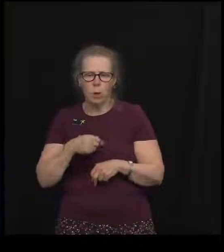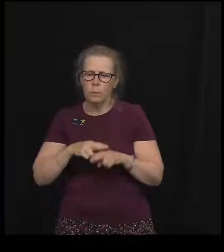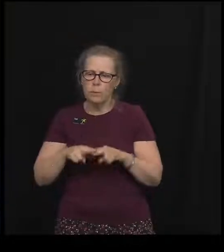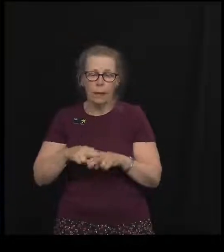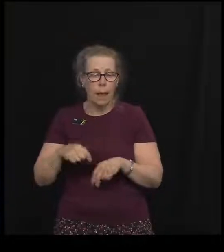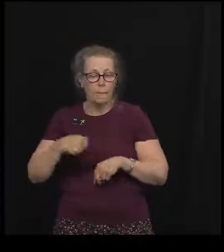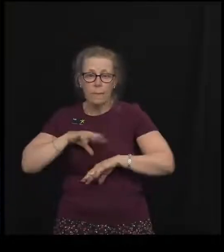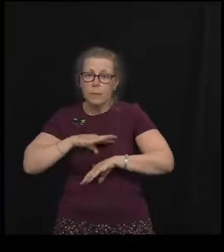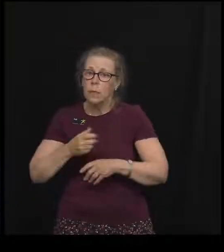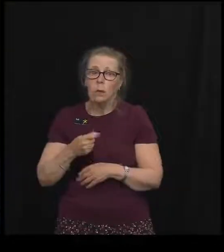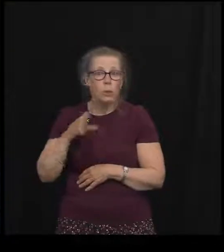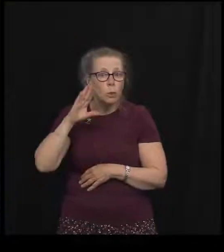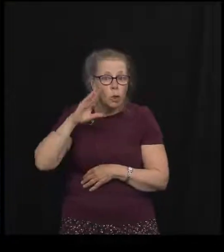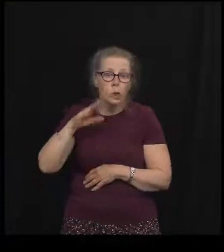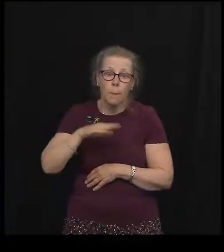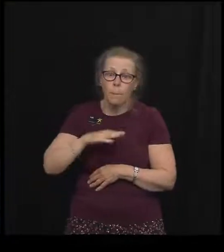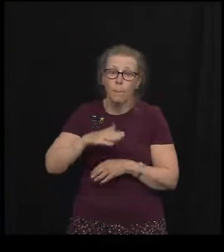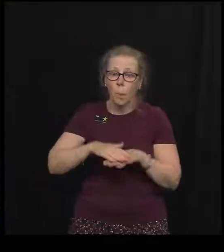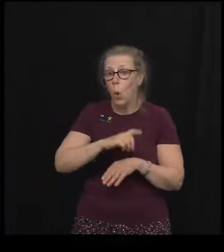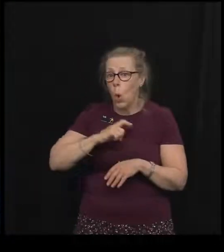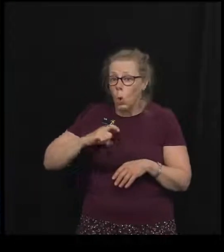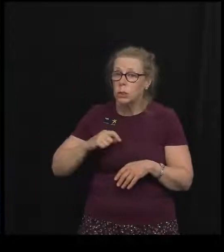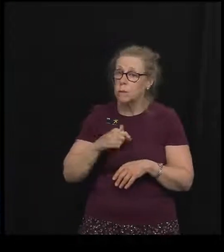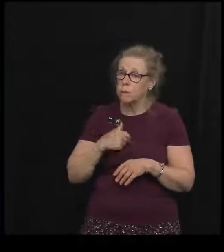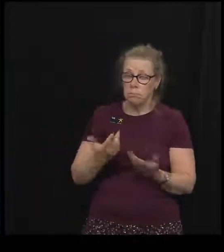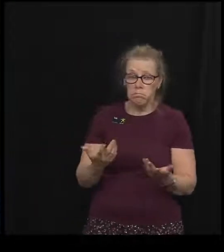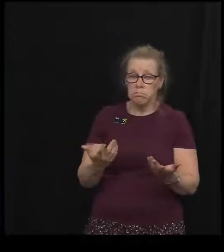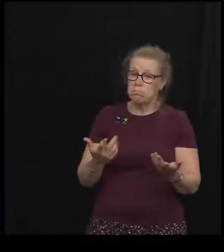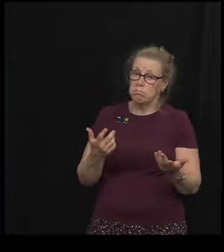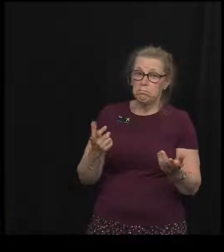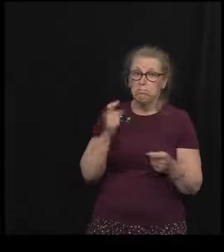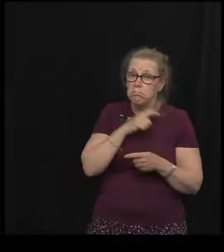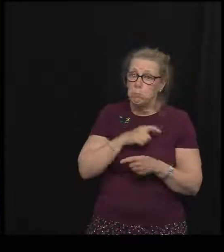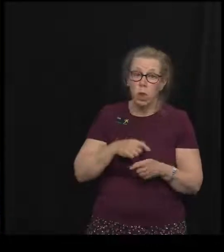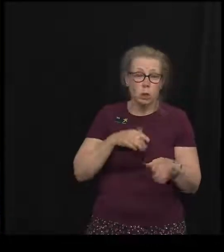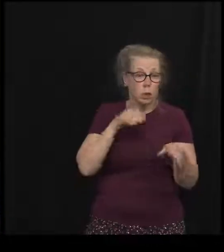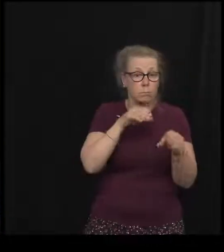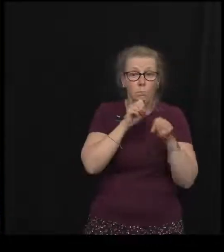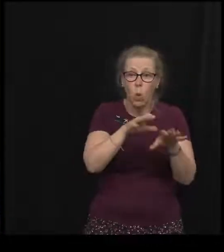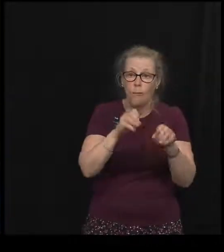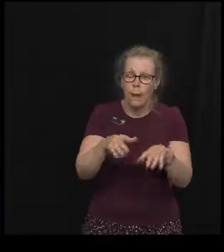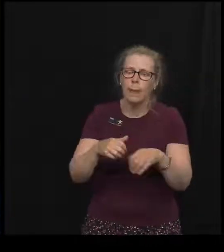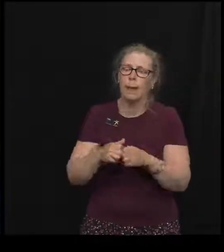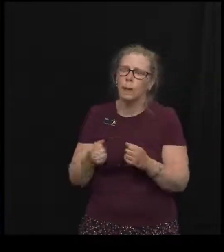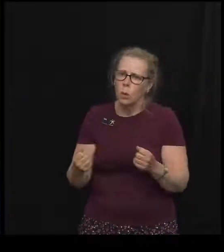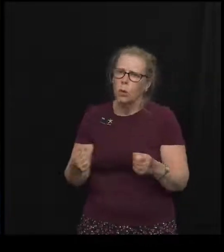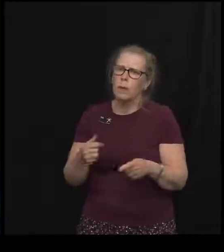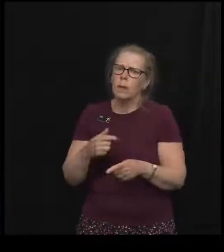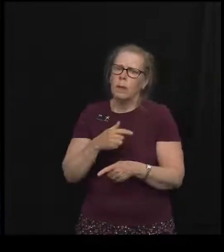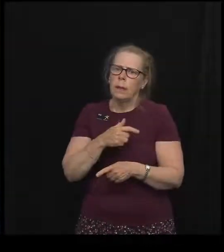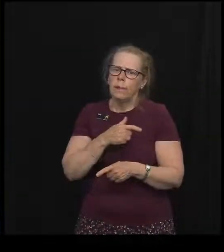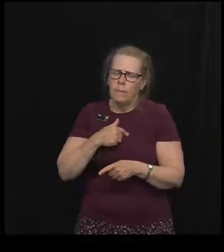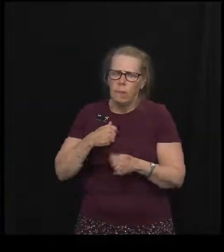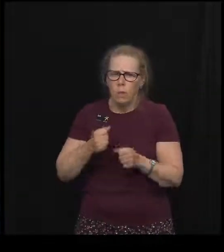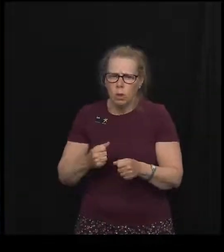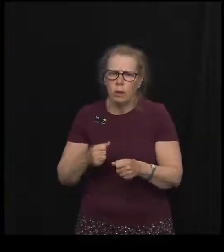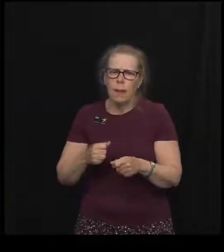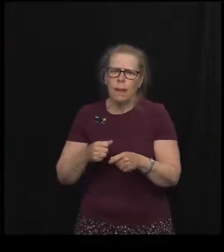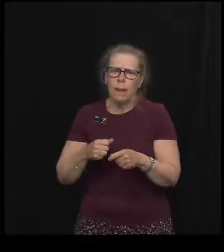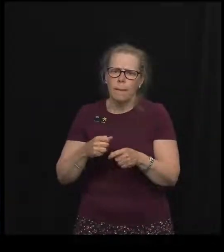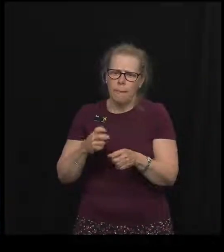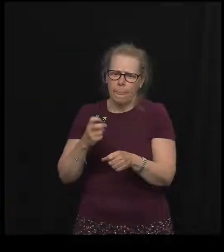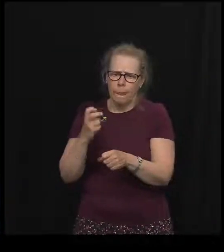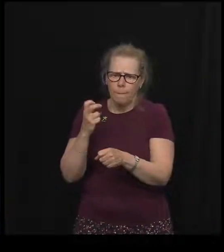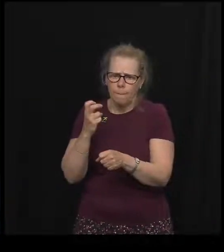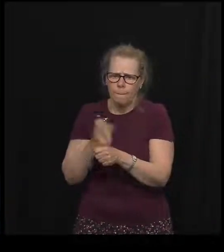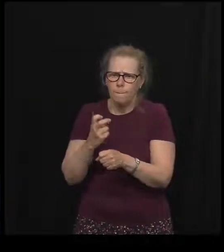So I do think that we ministers and everybody in decision-making positions will have to go up and explain much more what did I